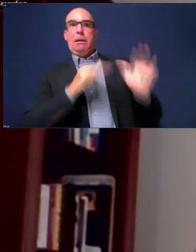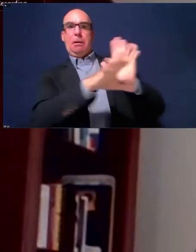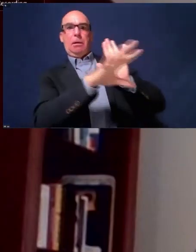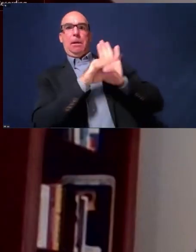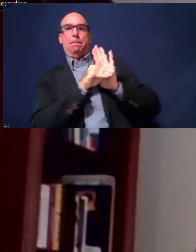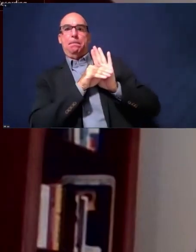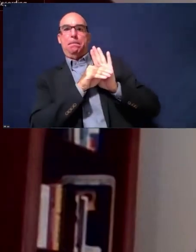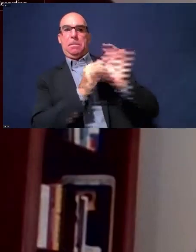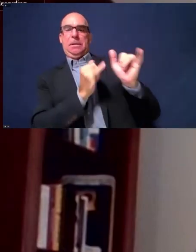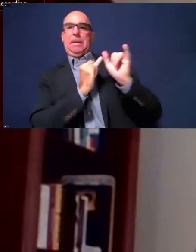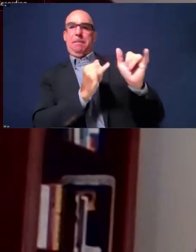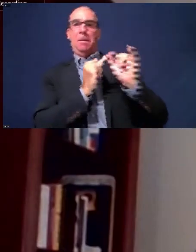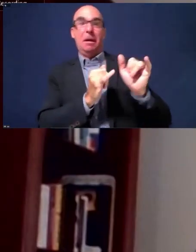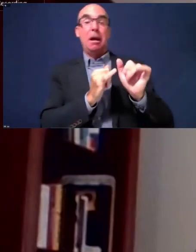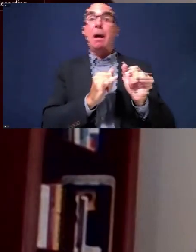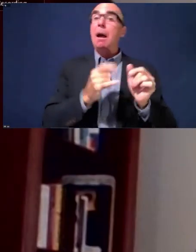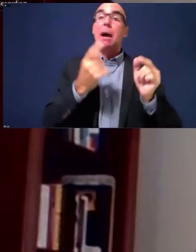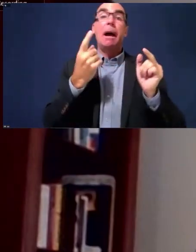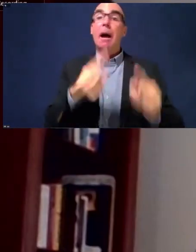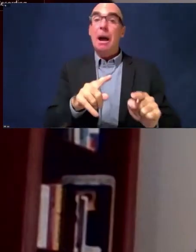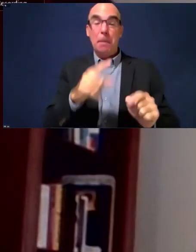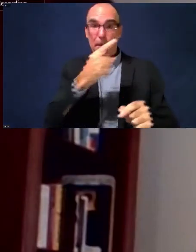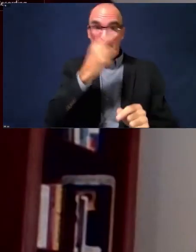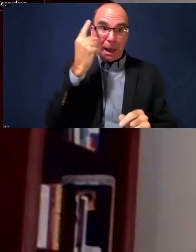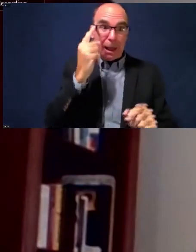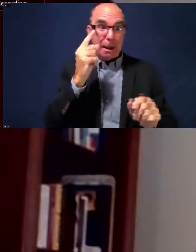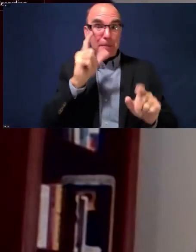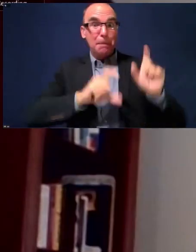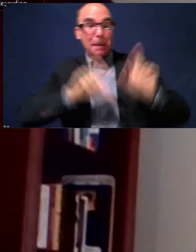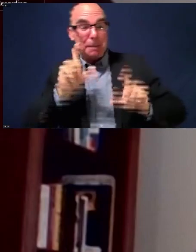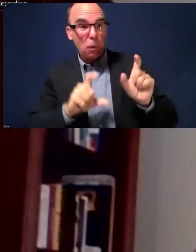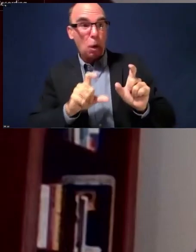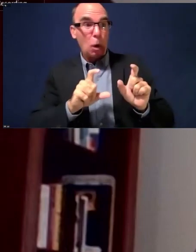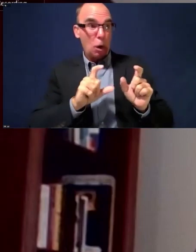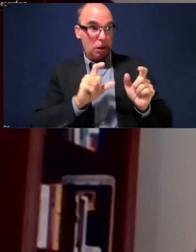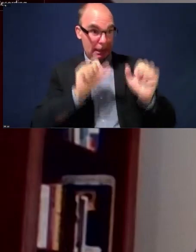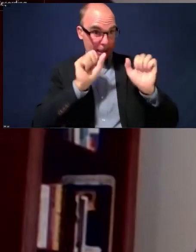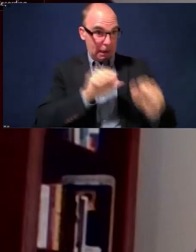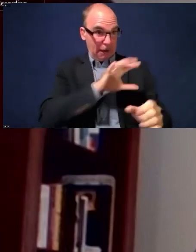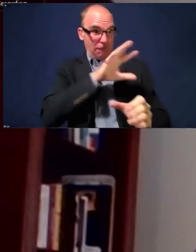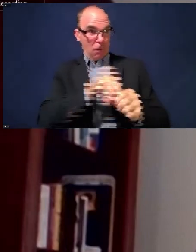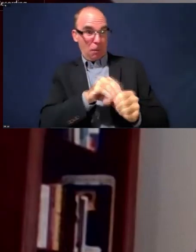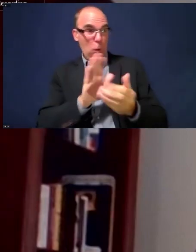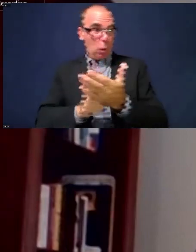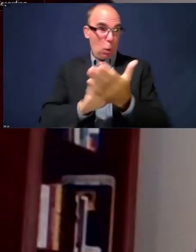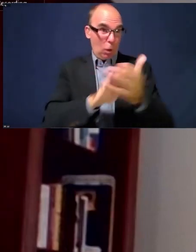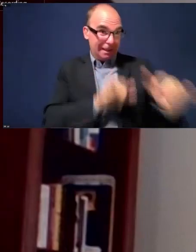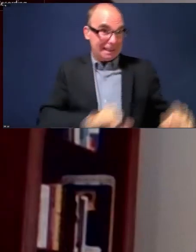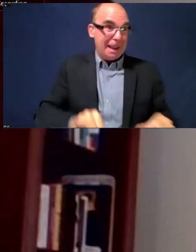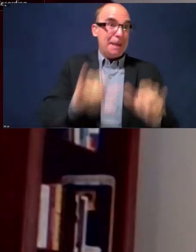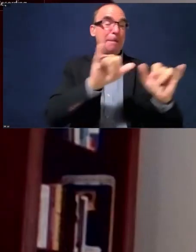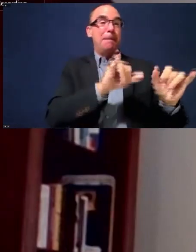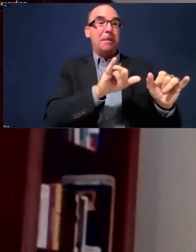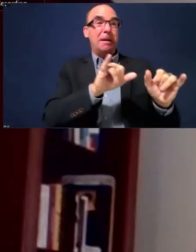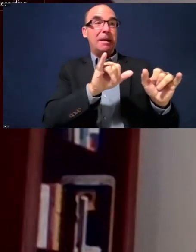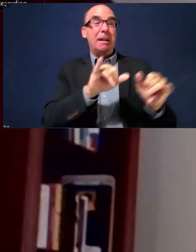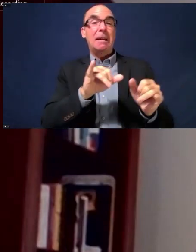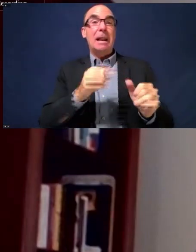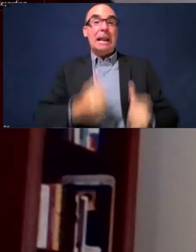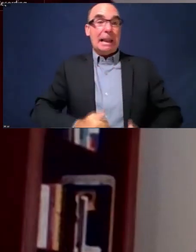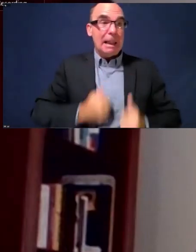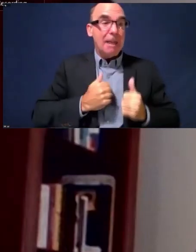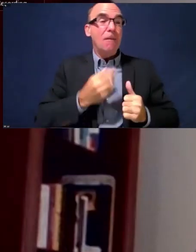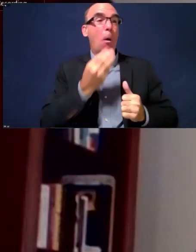experienced segregation in schools, they experienced segregation in their neighborhoods, and they were forced into menial forms of